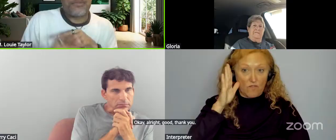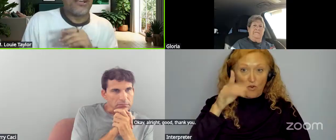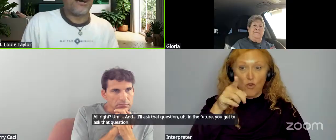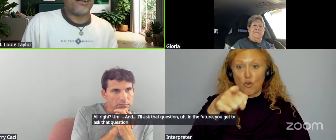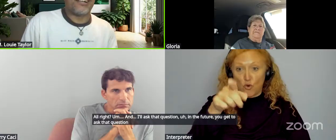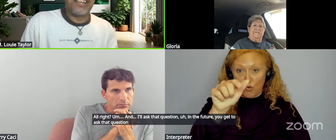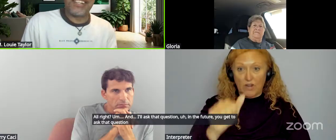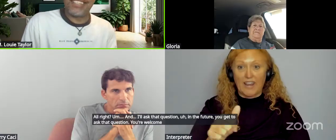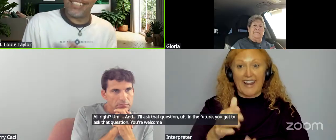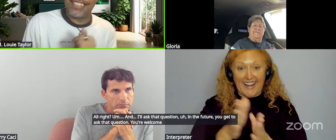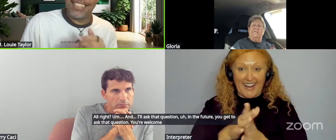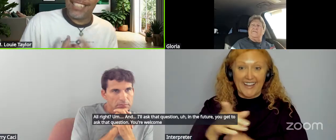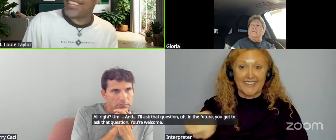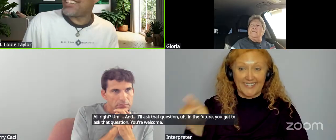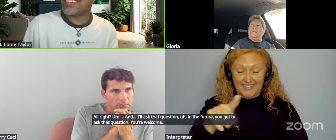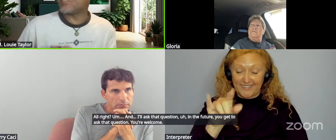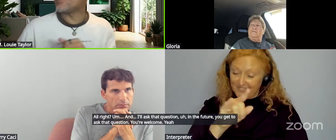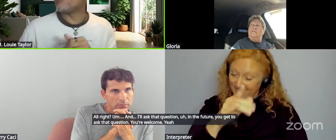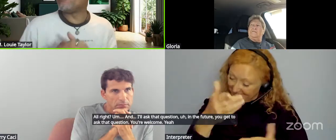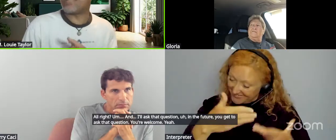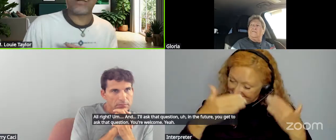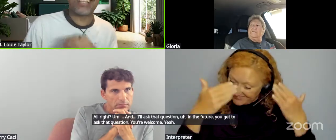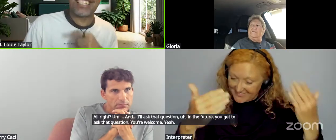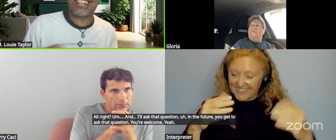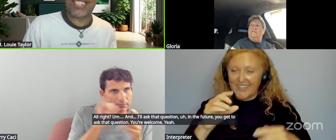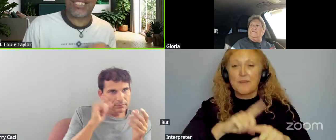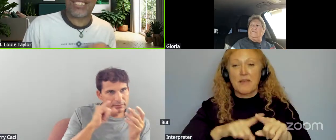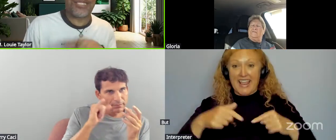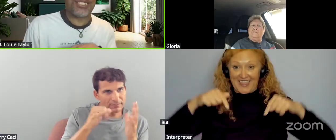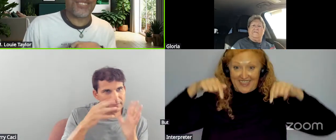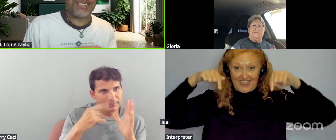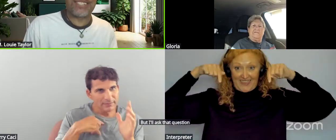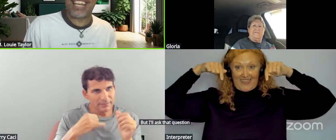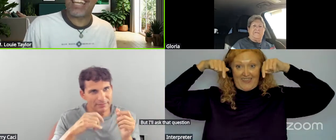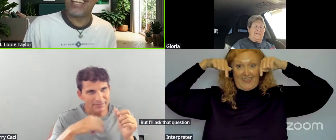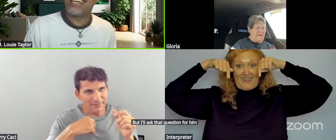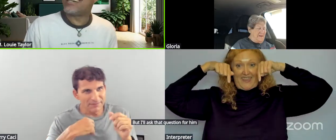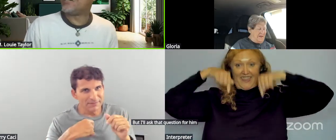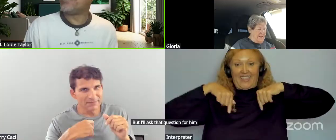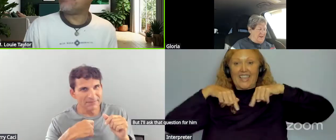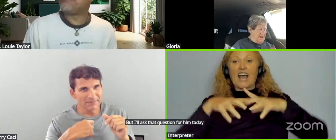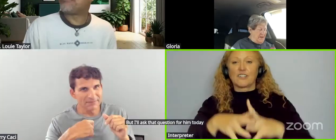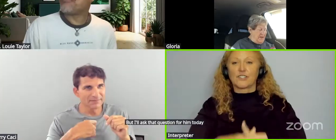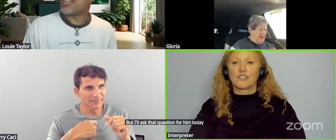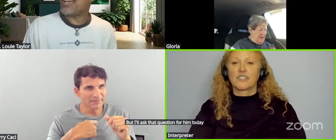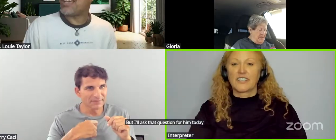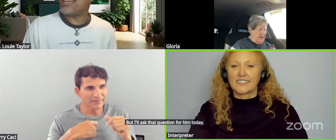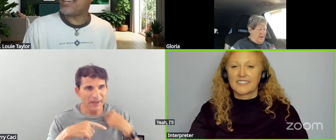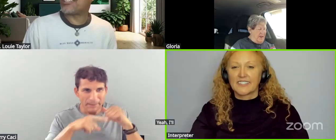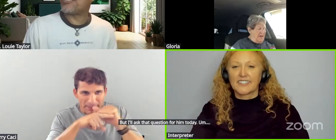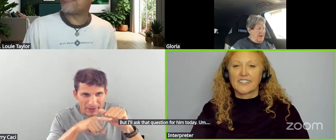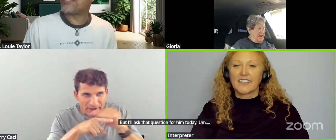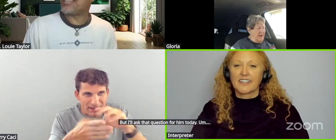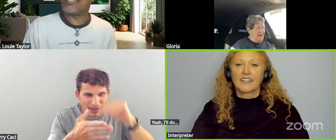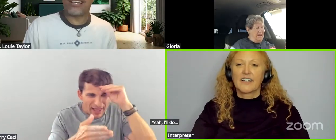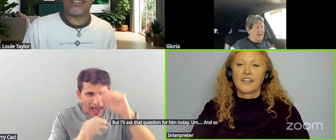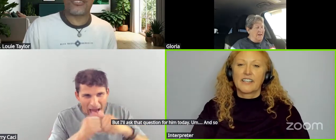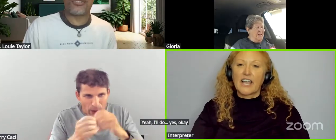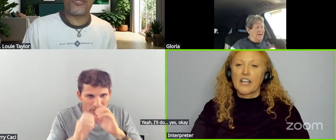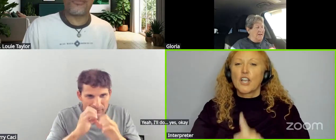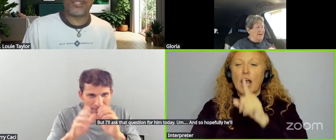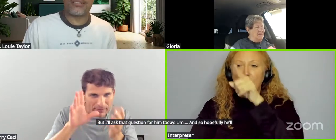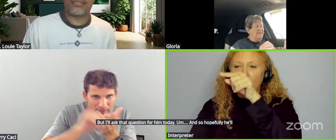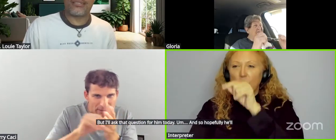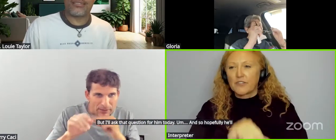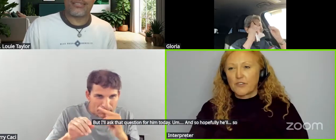welcome. Yeah. But I'll ask that question for him today. Yeah, I'll do. Yes. And so hopefully Okay. he'll